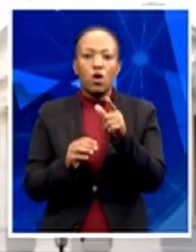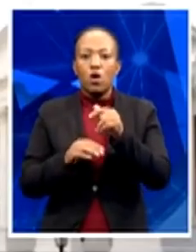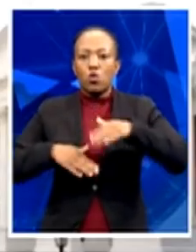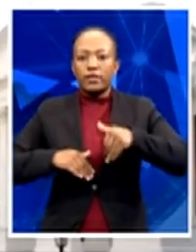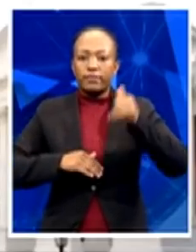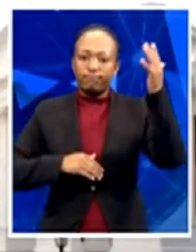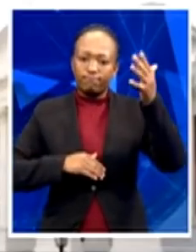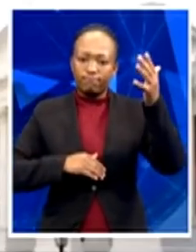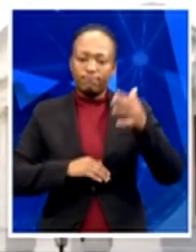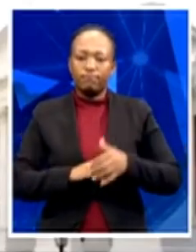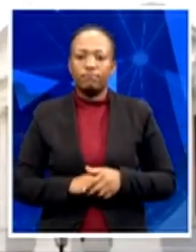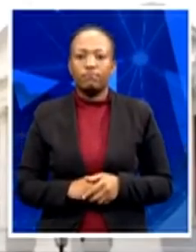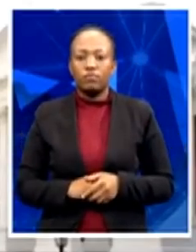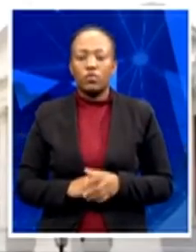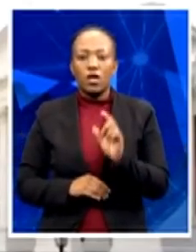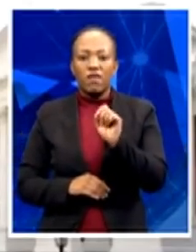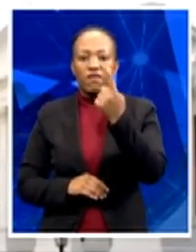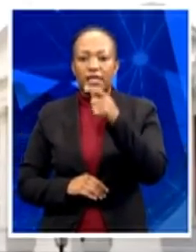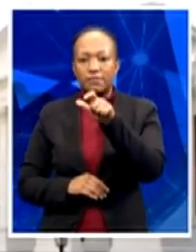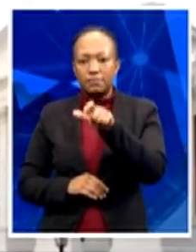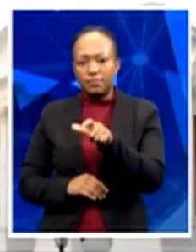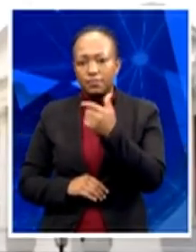one will be Honorable Imam Sheikh.